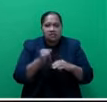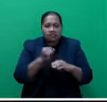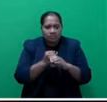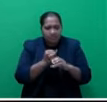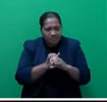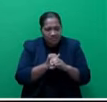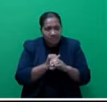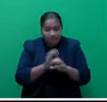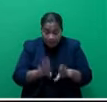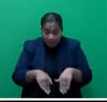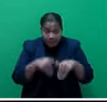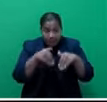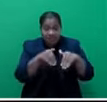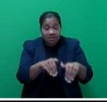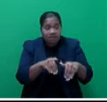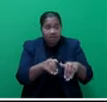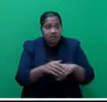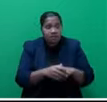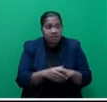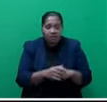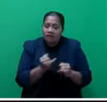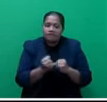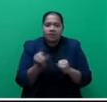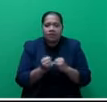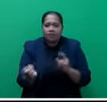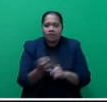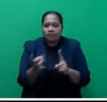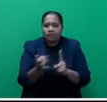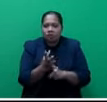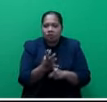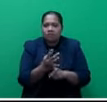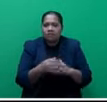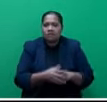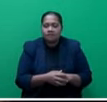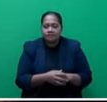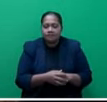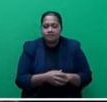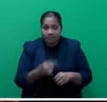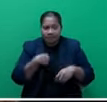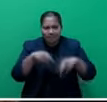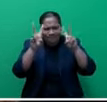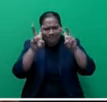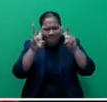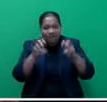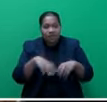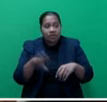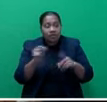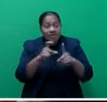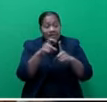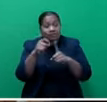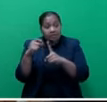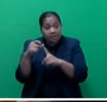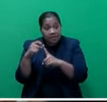their participation, Mr. Speaker, sir, is very important. In fact, I quote, Mr. Speaker, from the